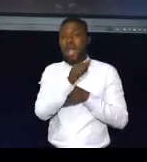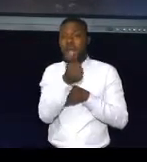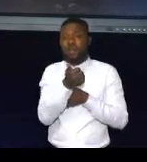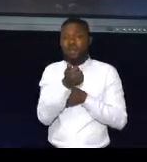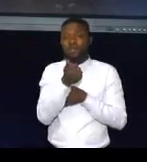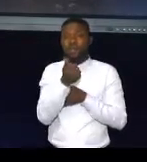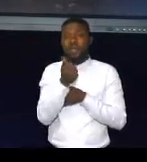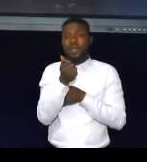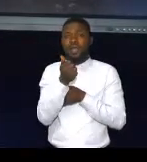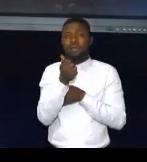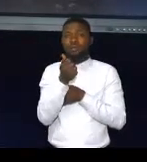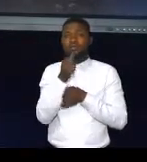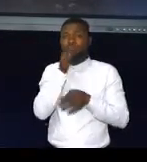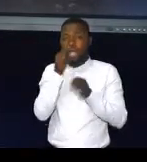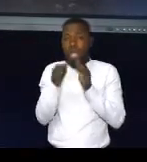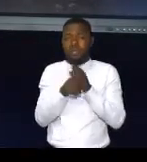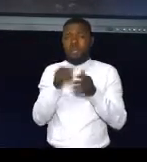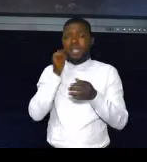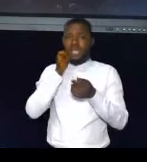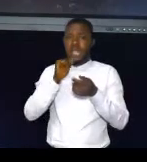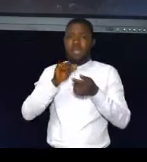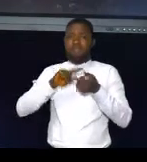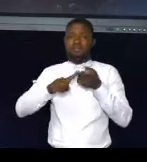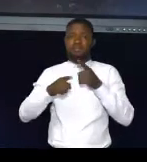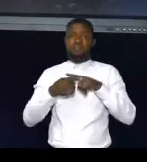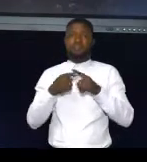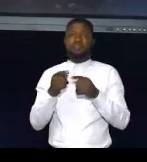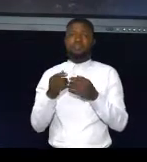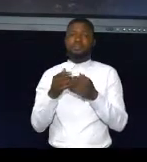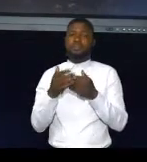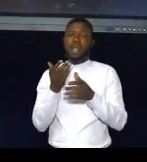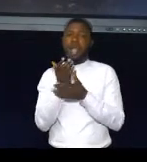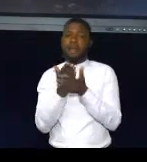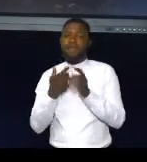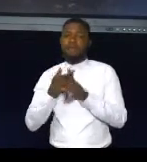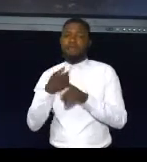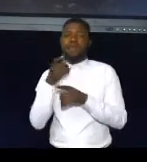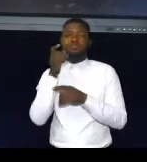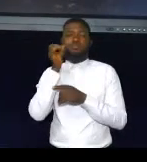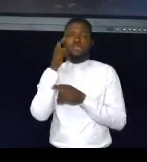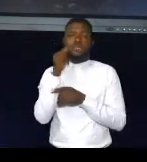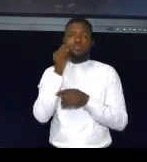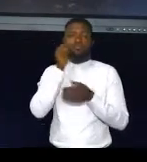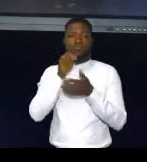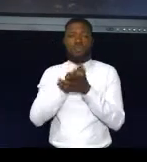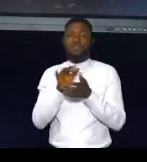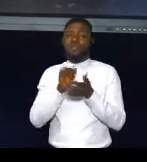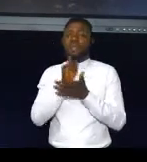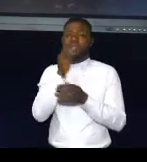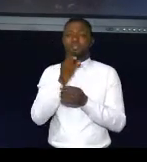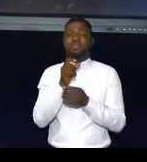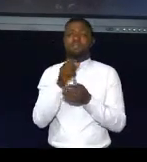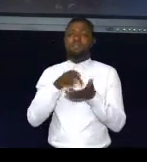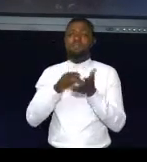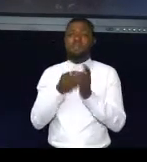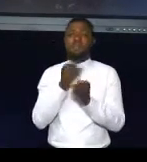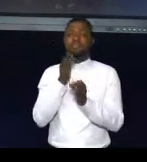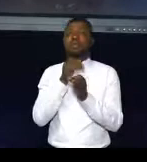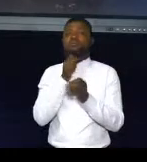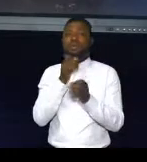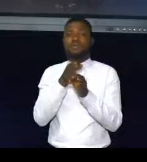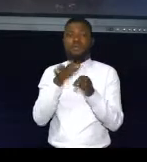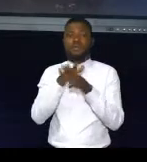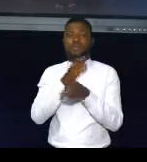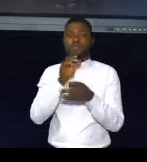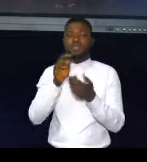having an affair with women other than his or her wives. That's another reason